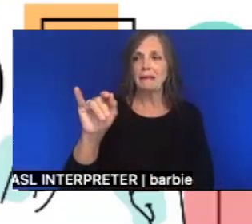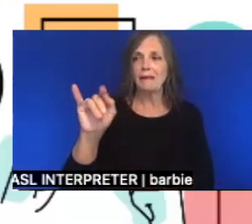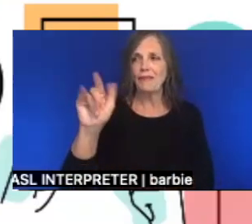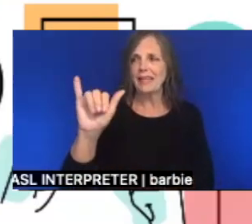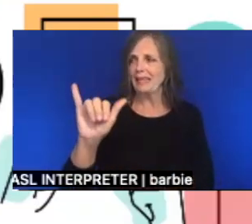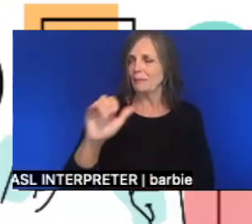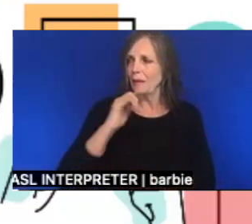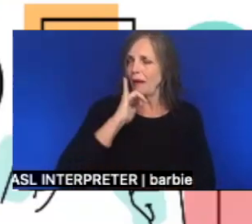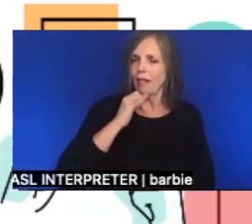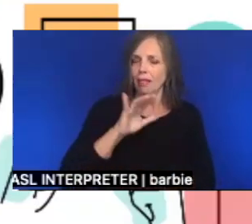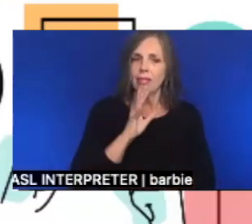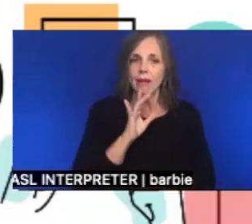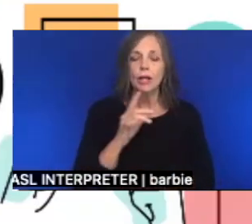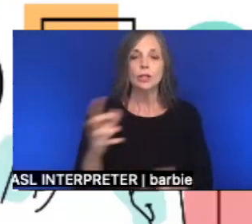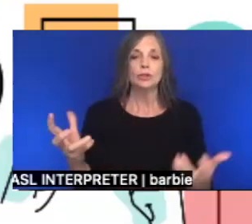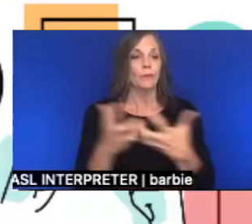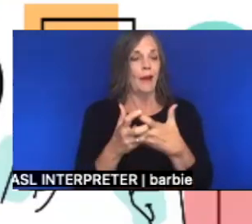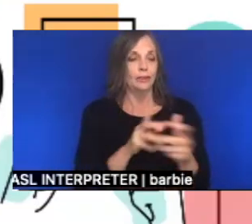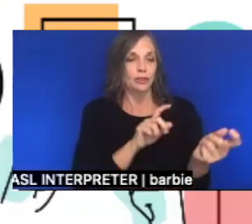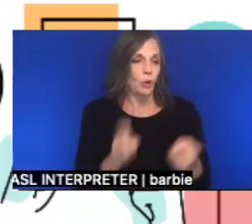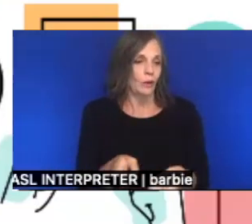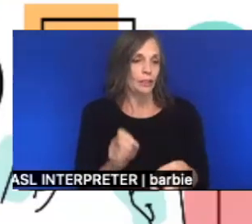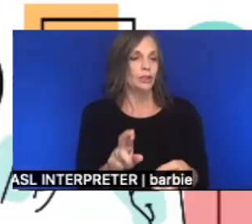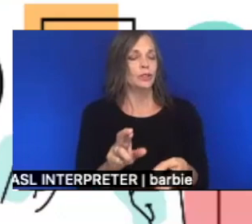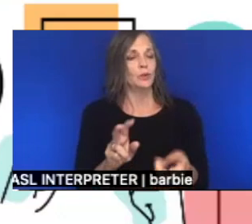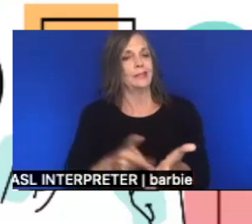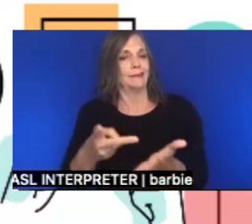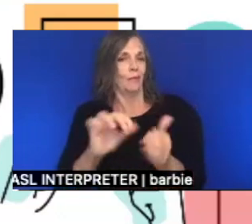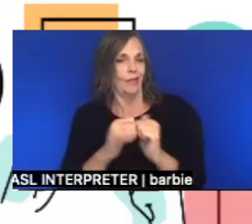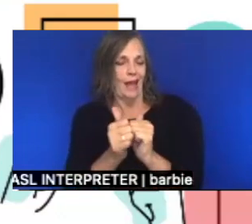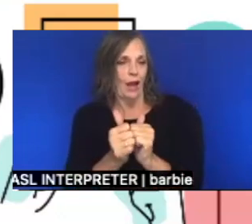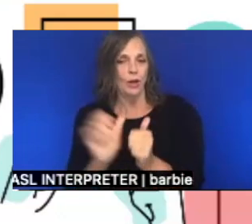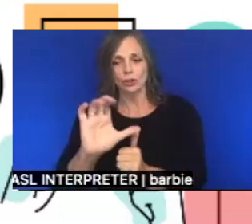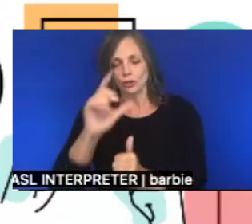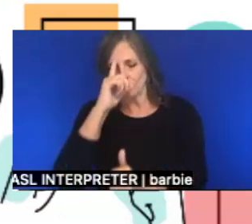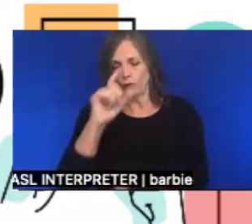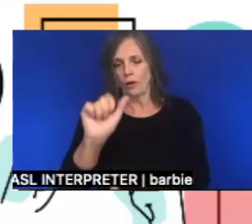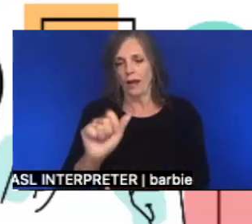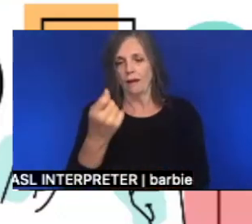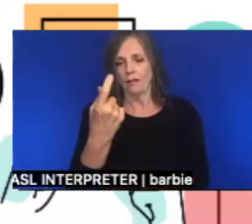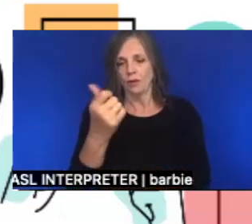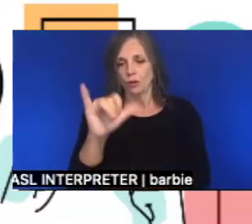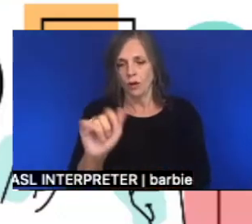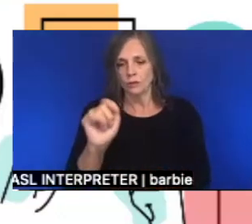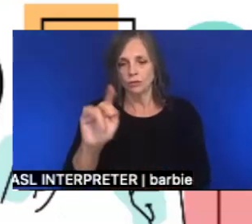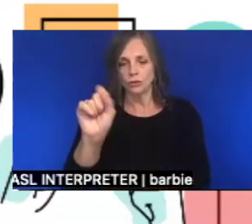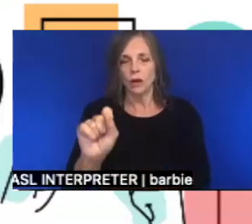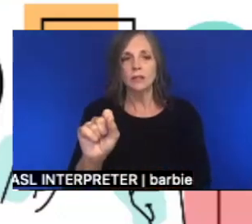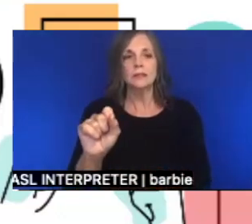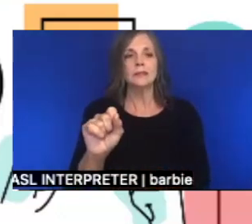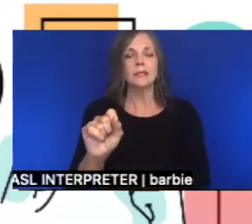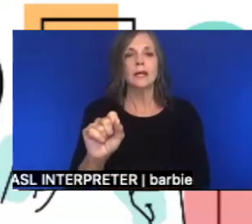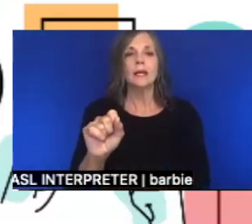for matching donations or gifts, you can double your contribution. Just search for Ally Talks and we should appear as Ally Talks by